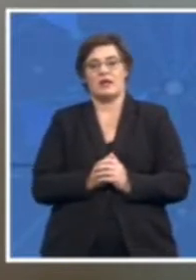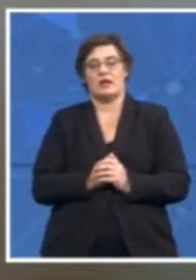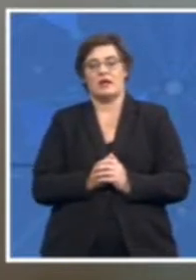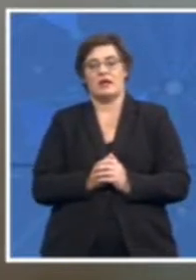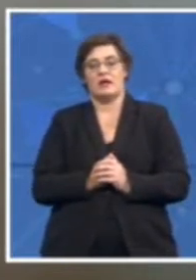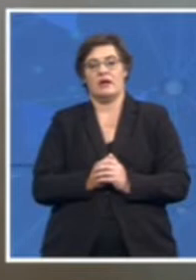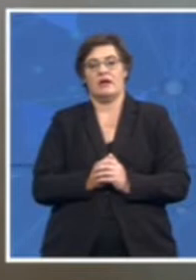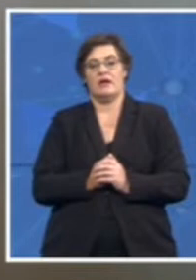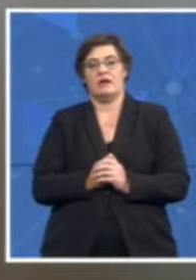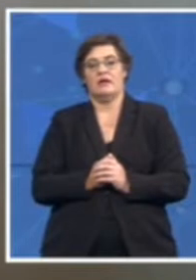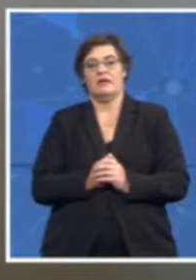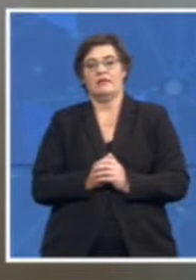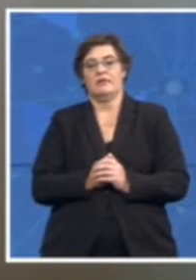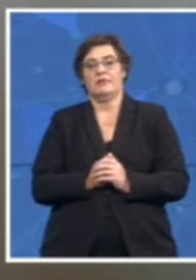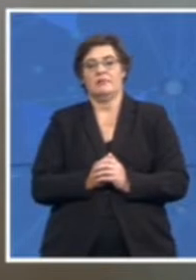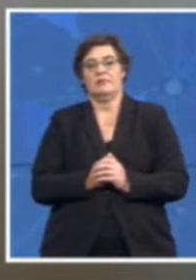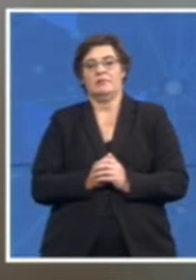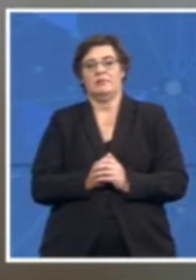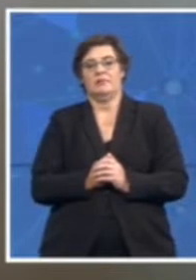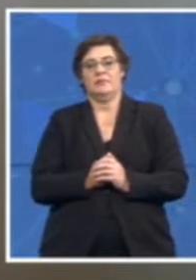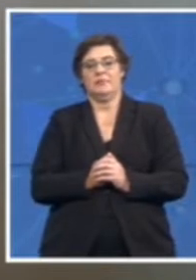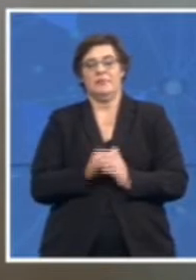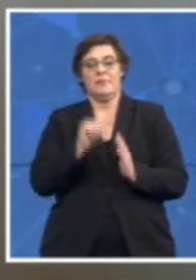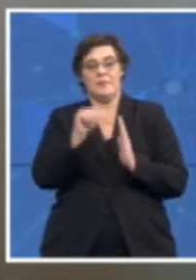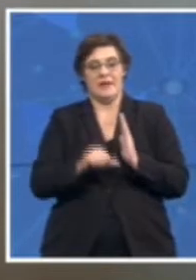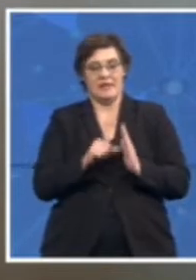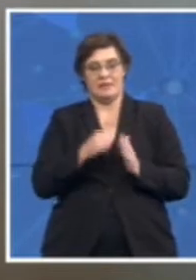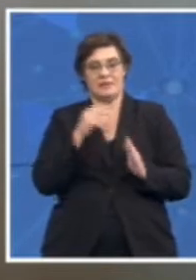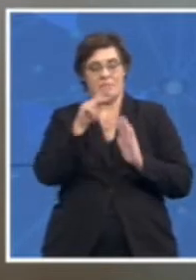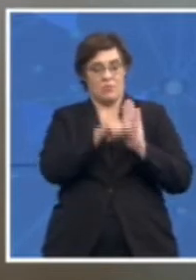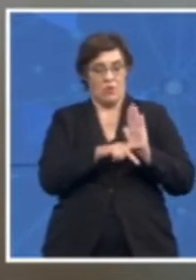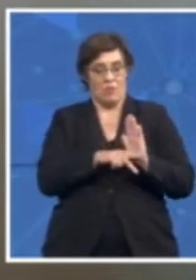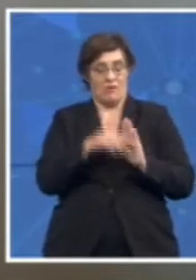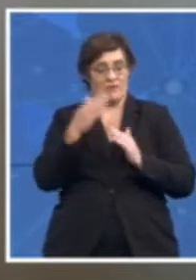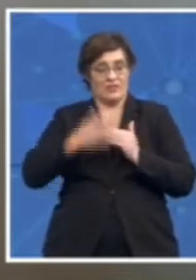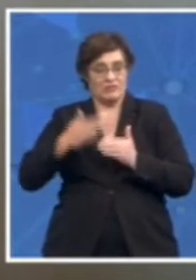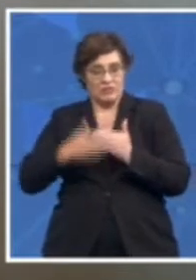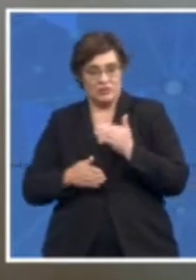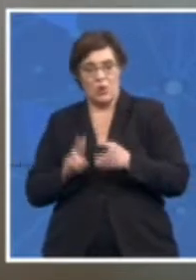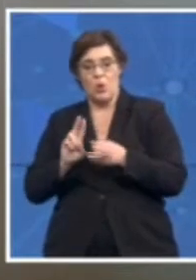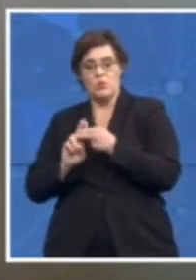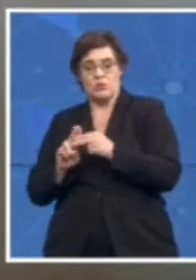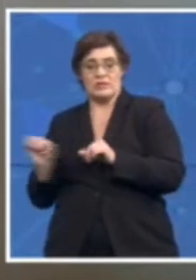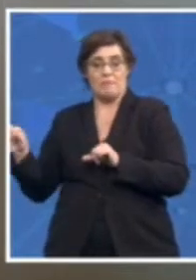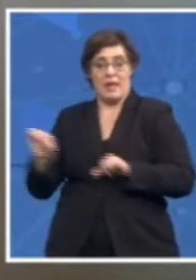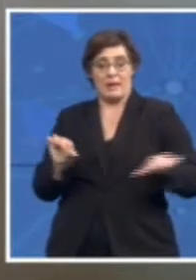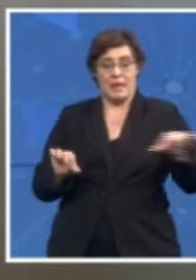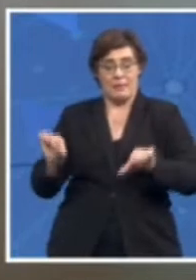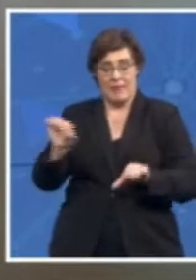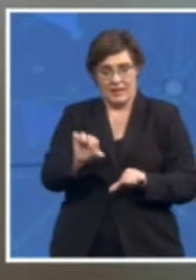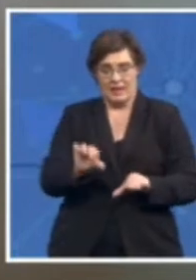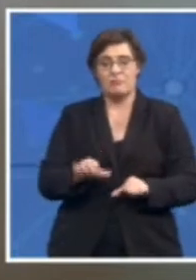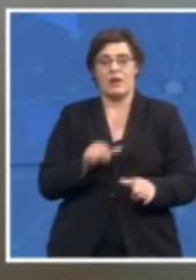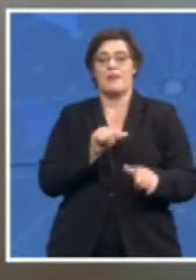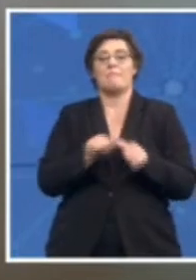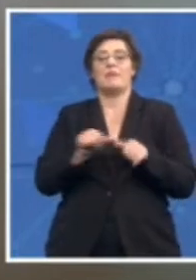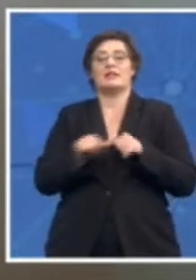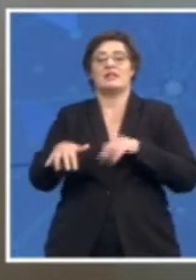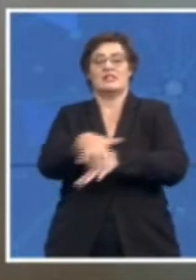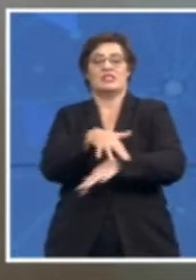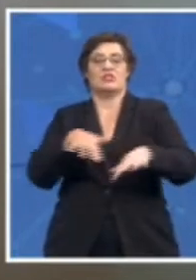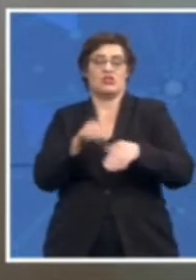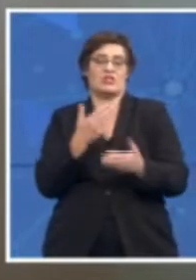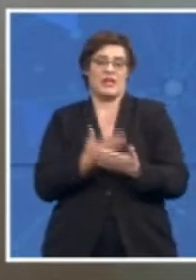our maintenance programs and as we bring units back, that we will be in a better situation to keep